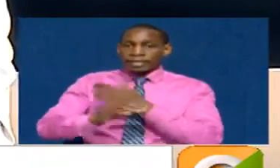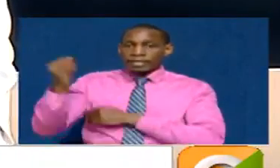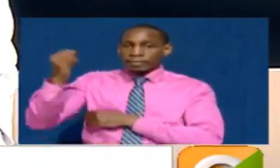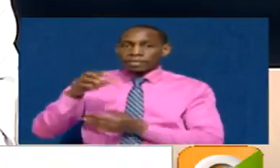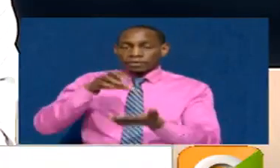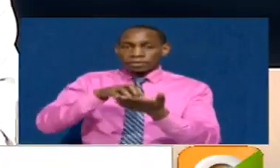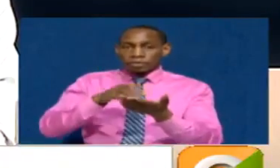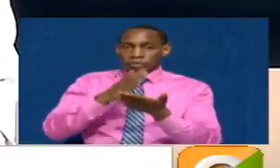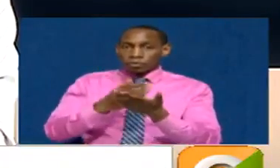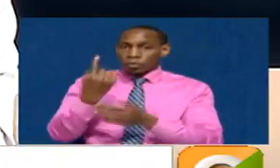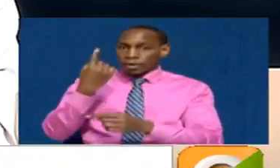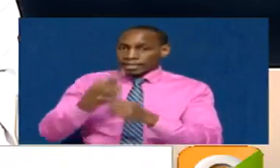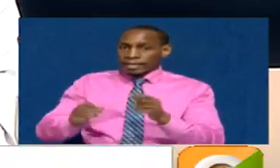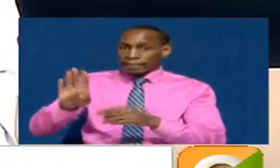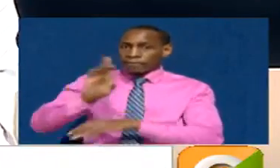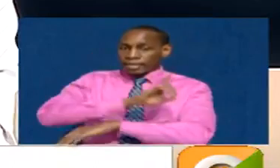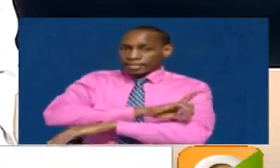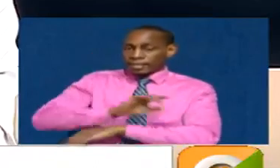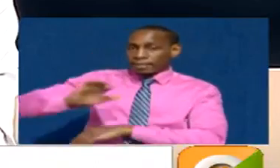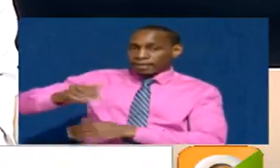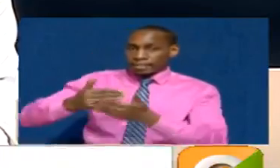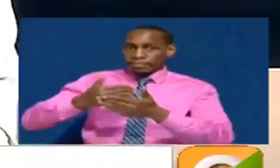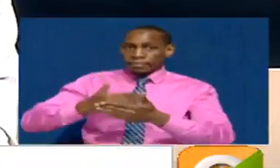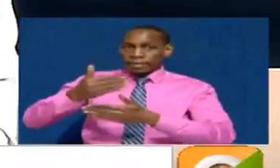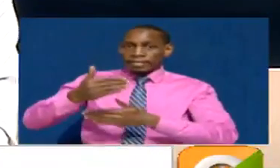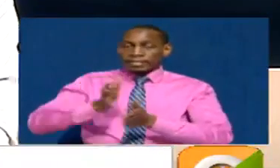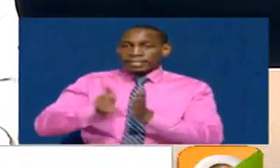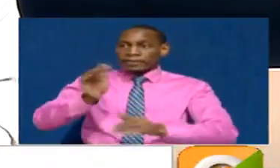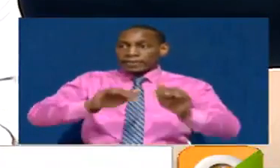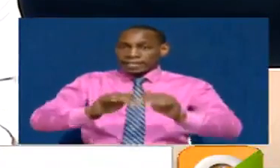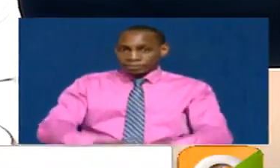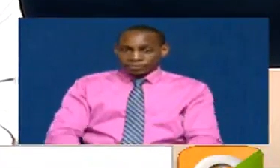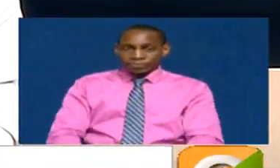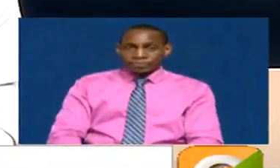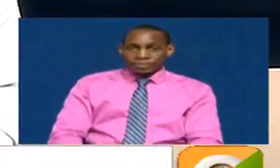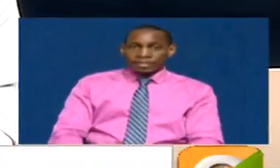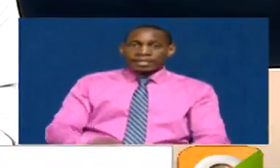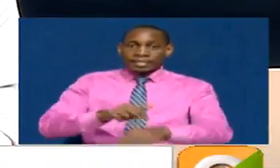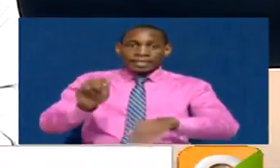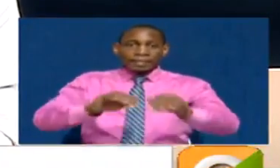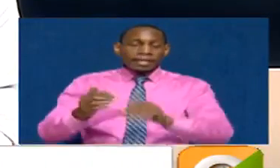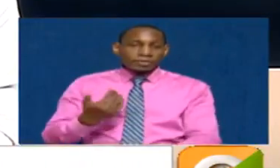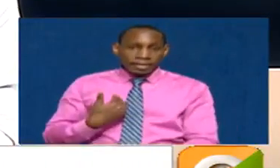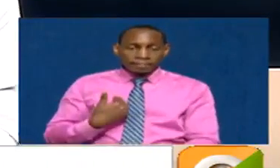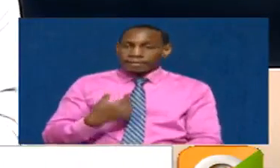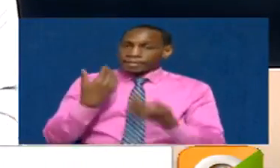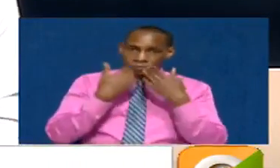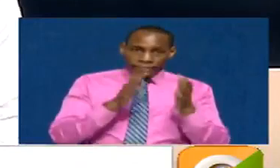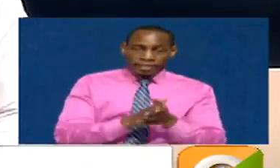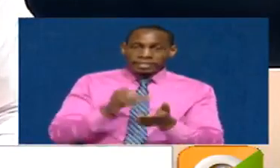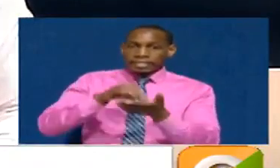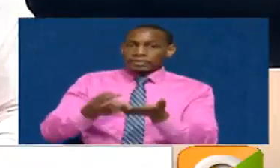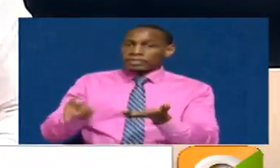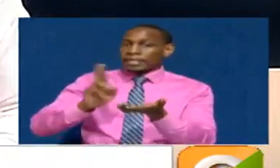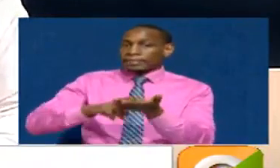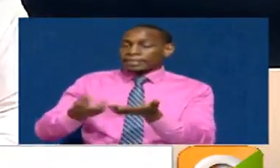arena with exactly 1 year and 4 days before the next general election. And when the election comes and goes, this cycle